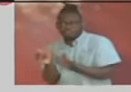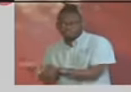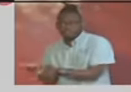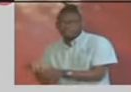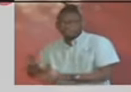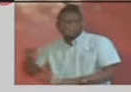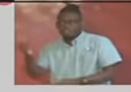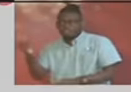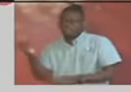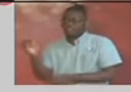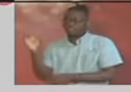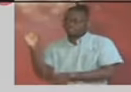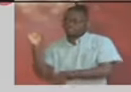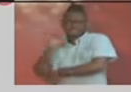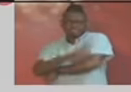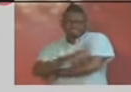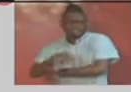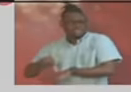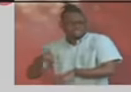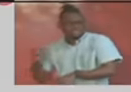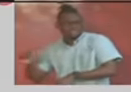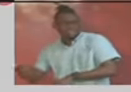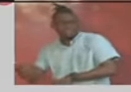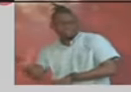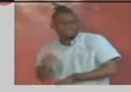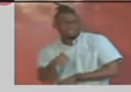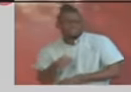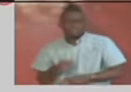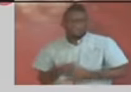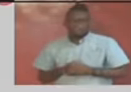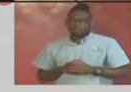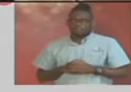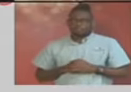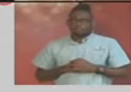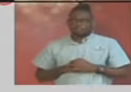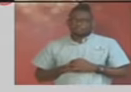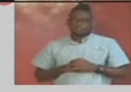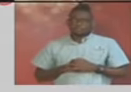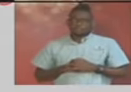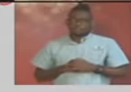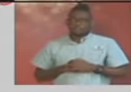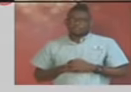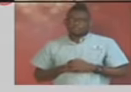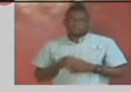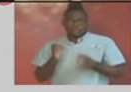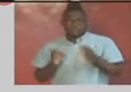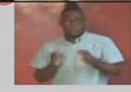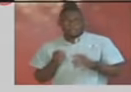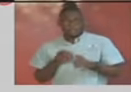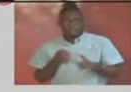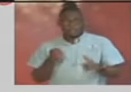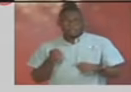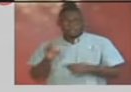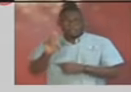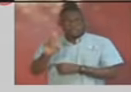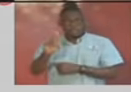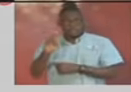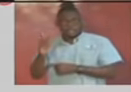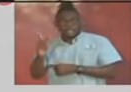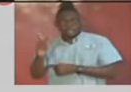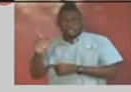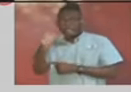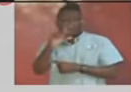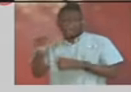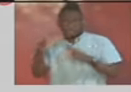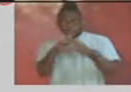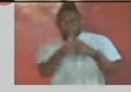for 7 days and a home quarantine period, the exception being those coming directly from UK or leaving UK within 14 days. Those